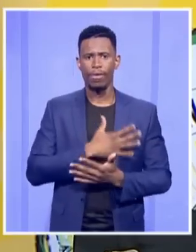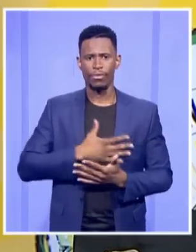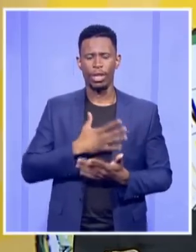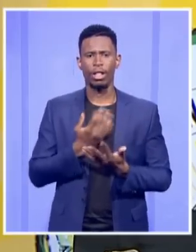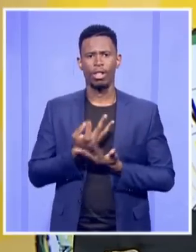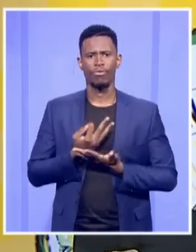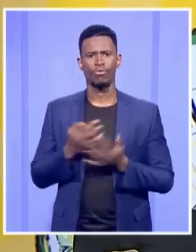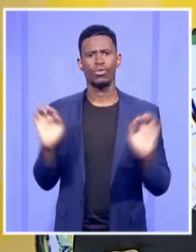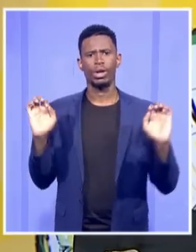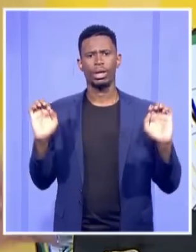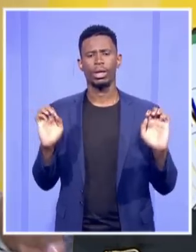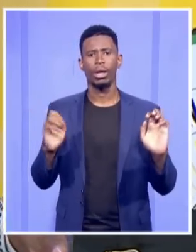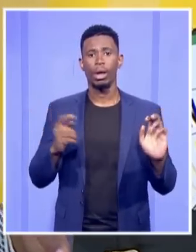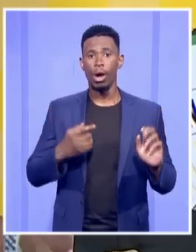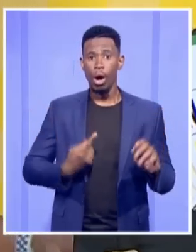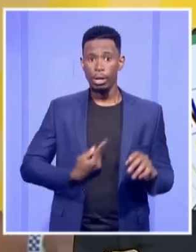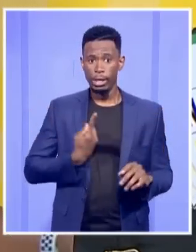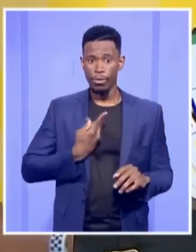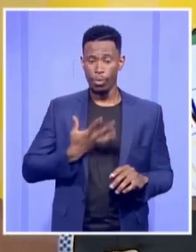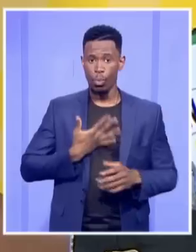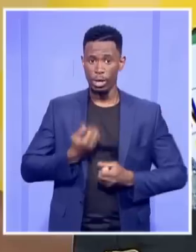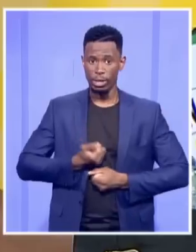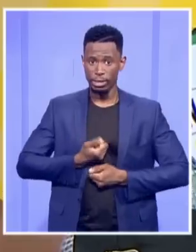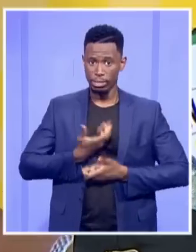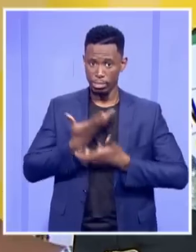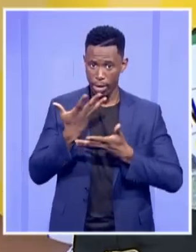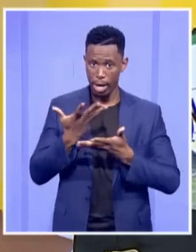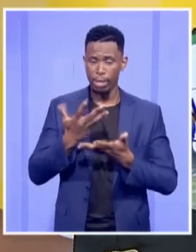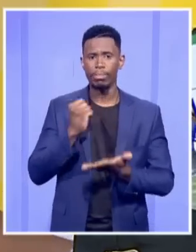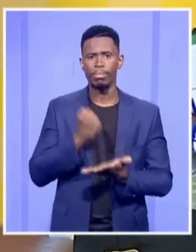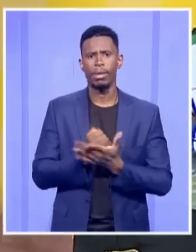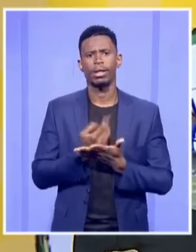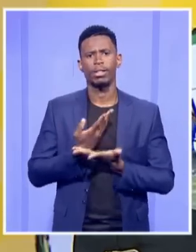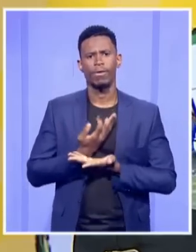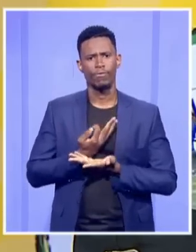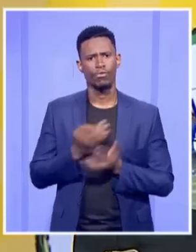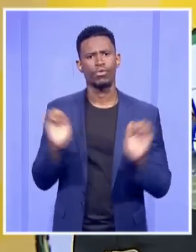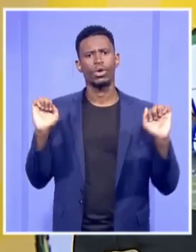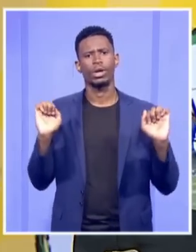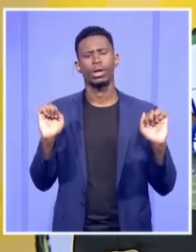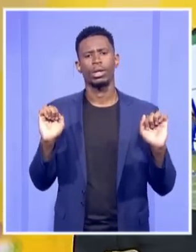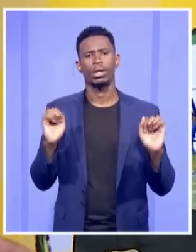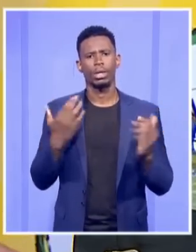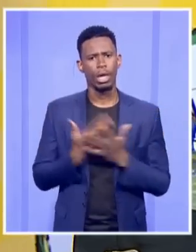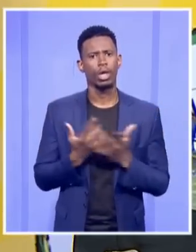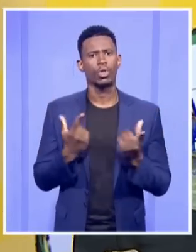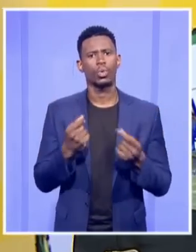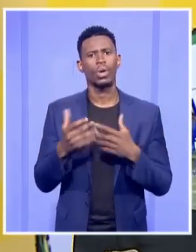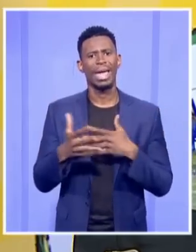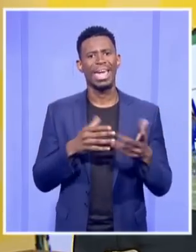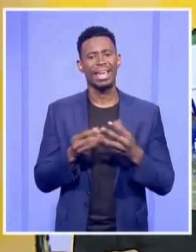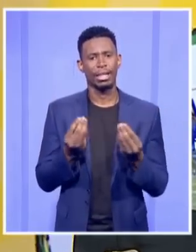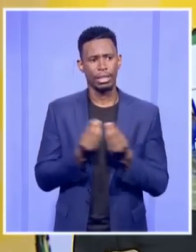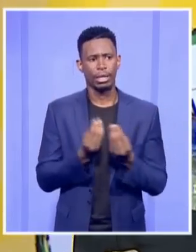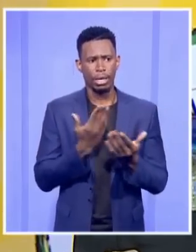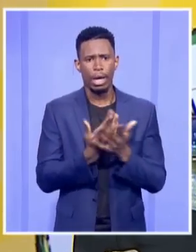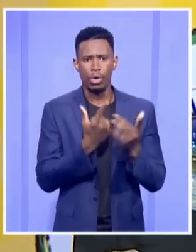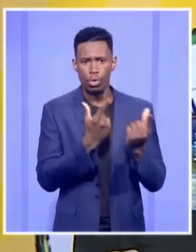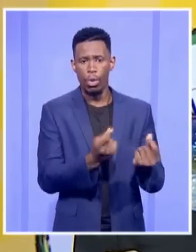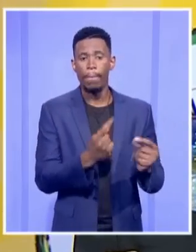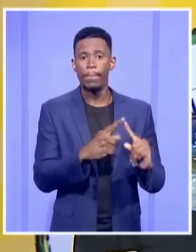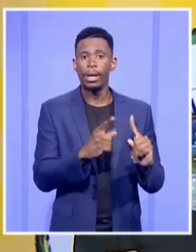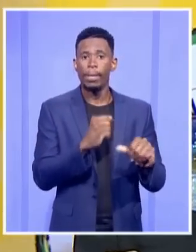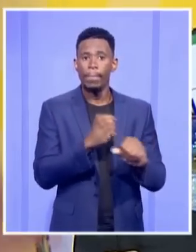express themselves and to do any other thing that they need to do for as long as such